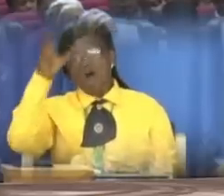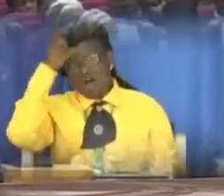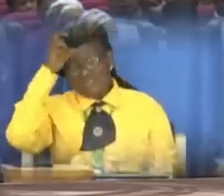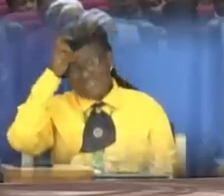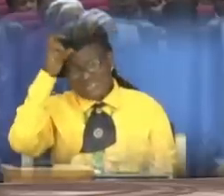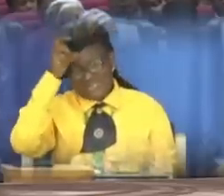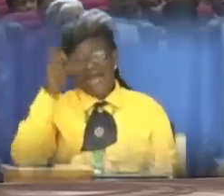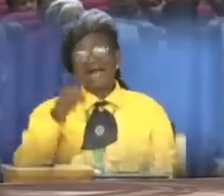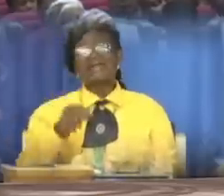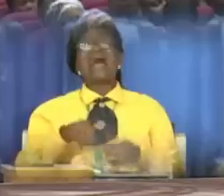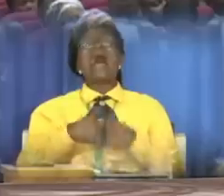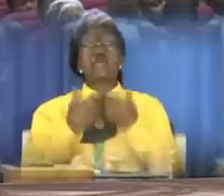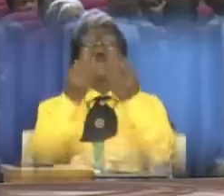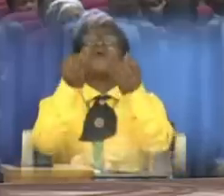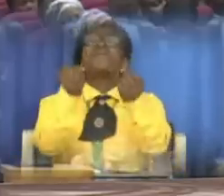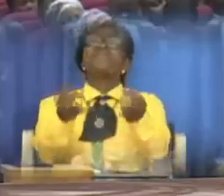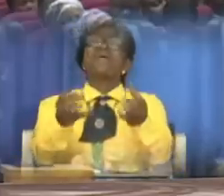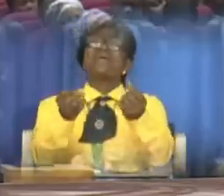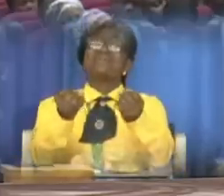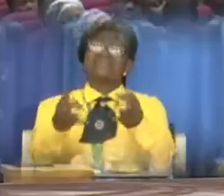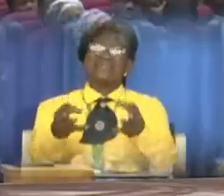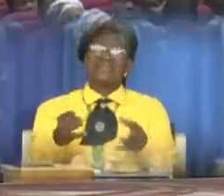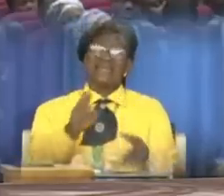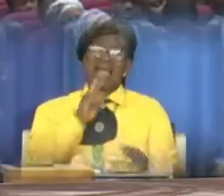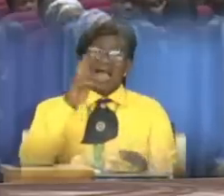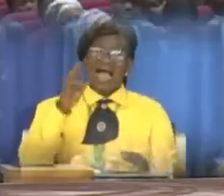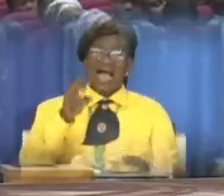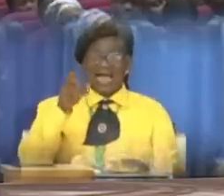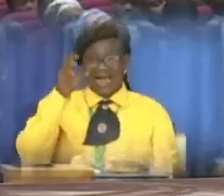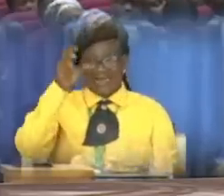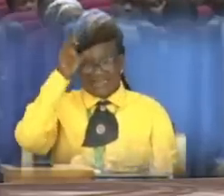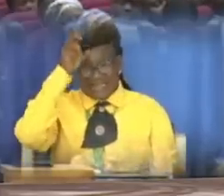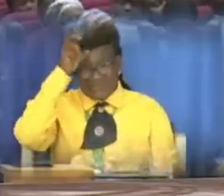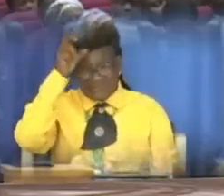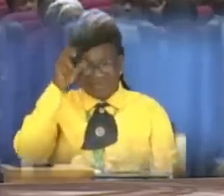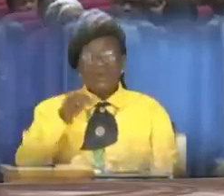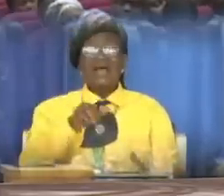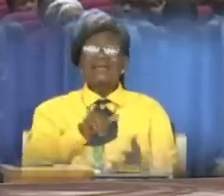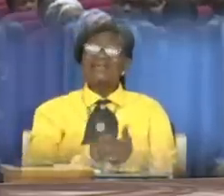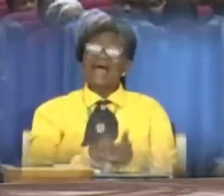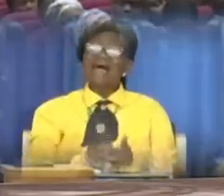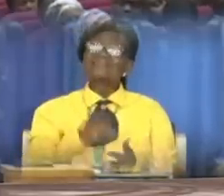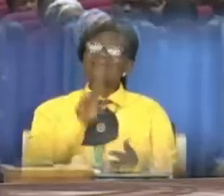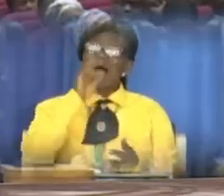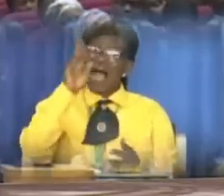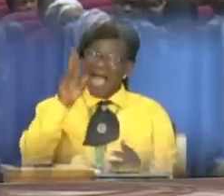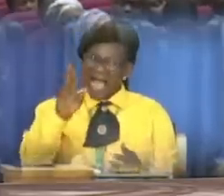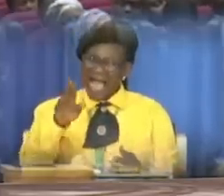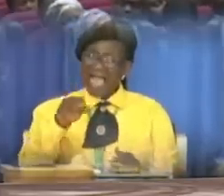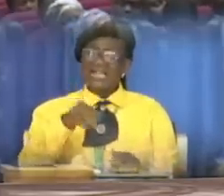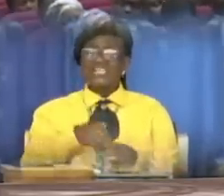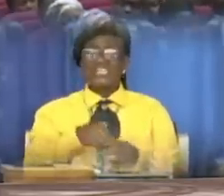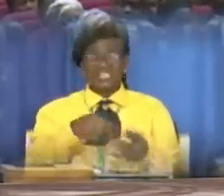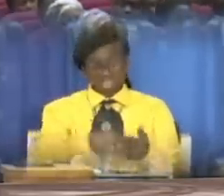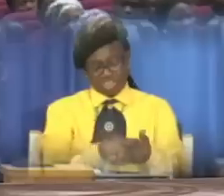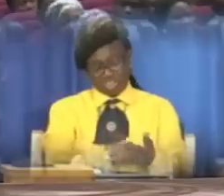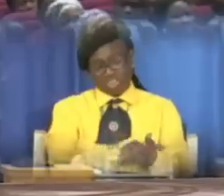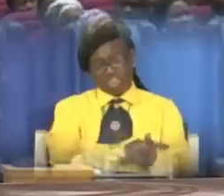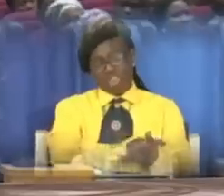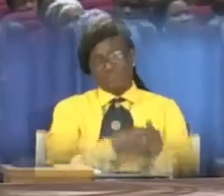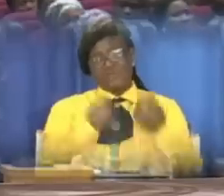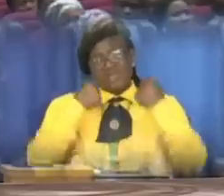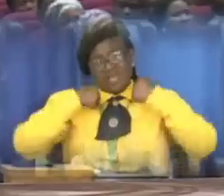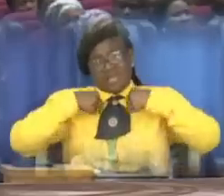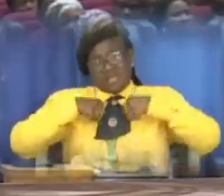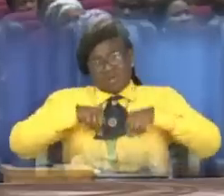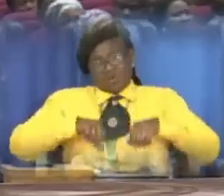that are in sheep clothing that are living with you, working with you